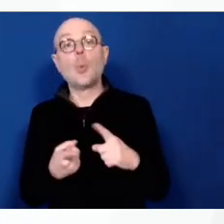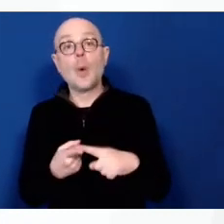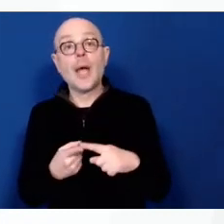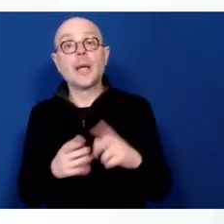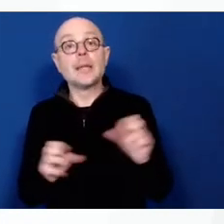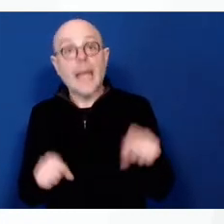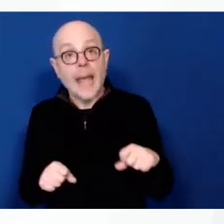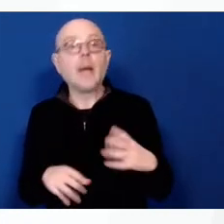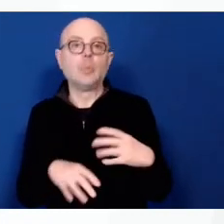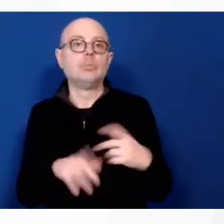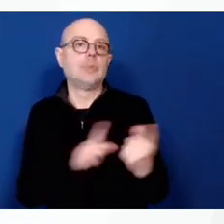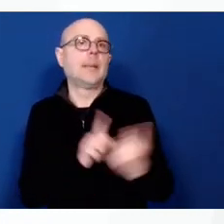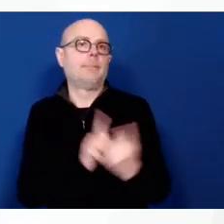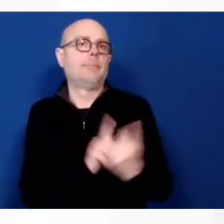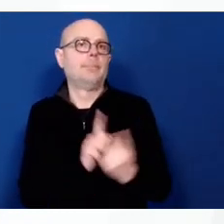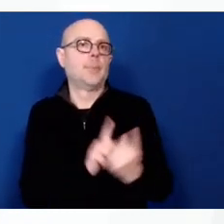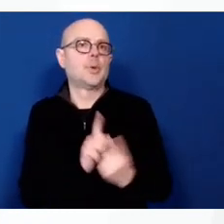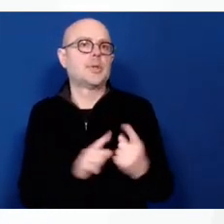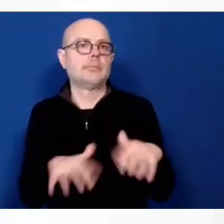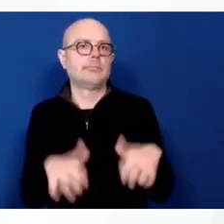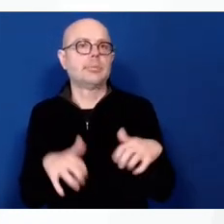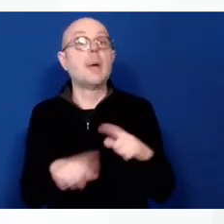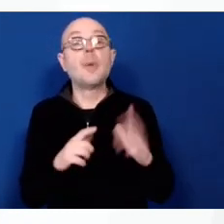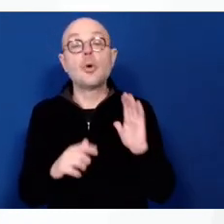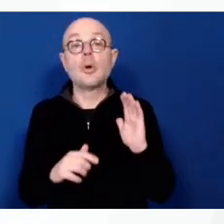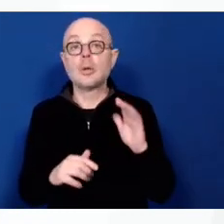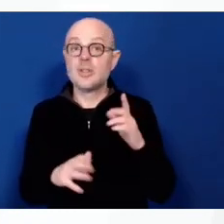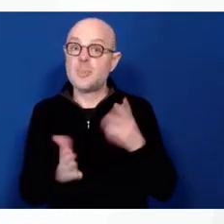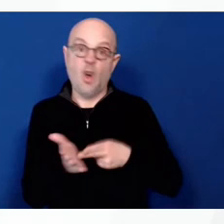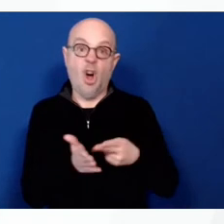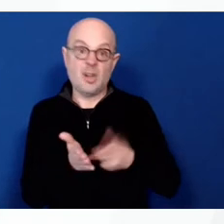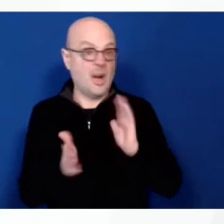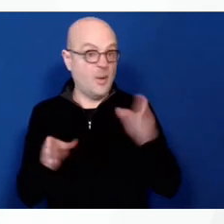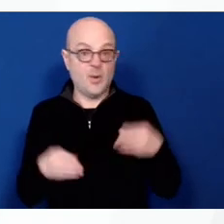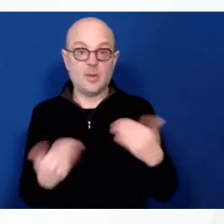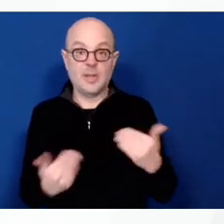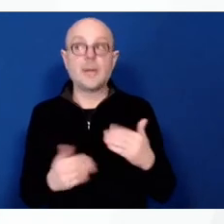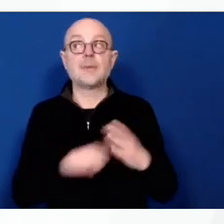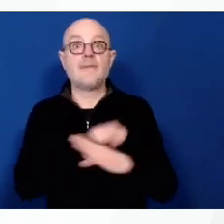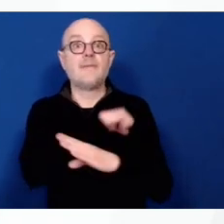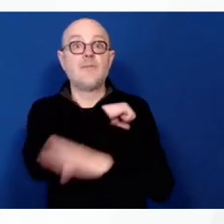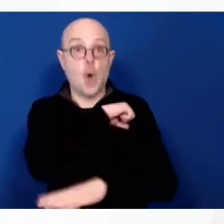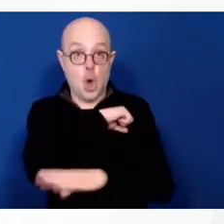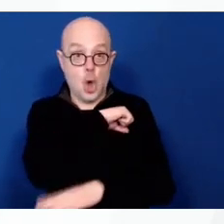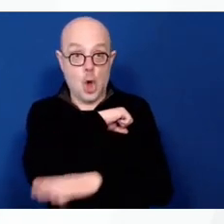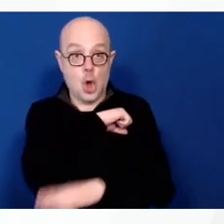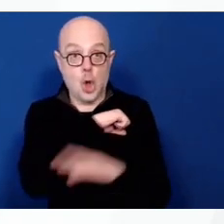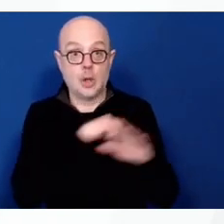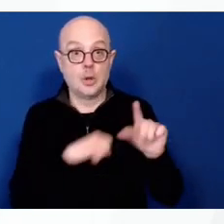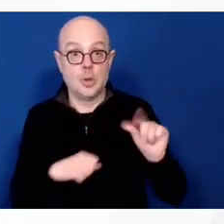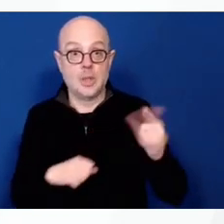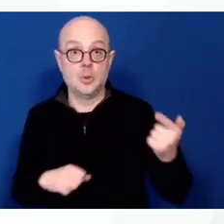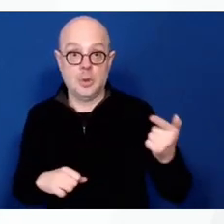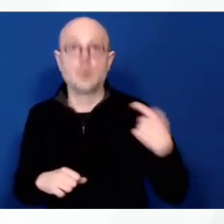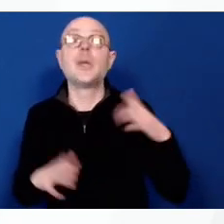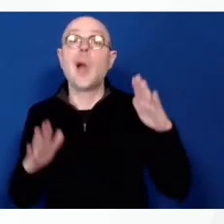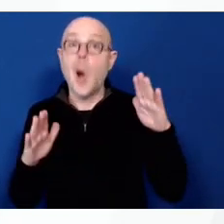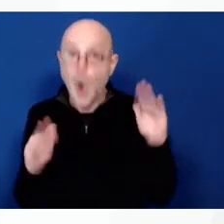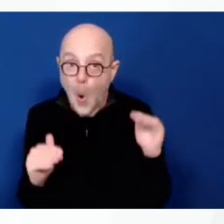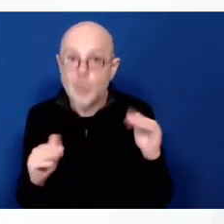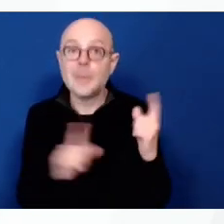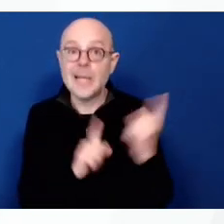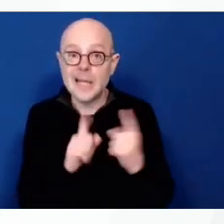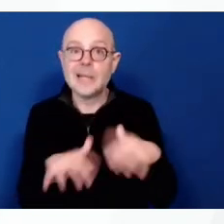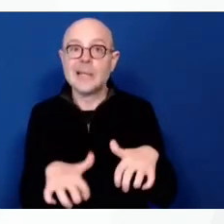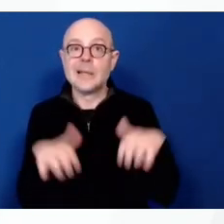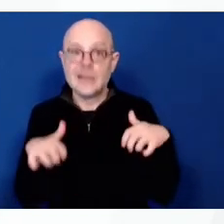have to be frank that our focus right now is on what happens in the fall quarter, where we're hoping to be mostly in person, and that's where we're putting most